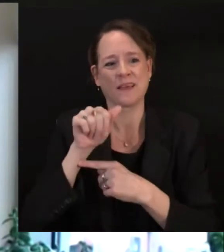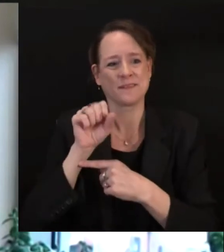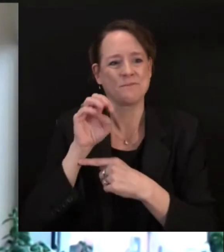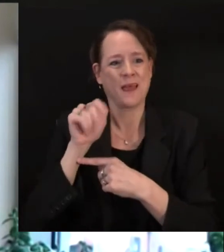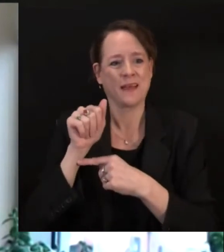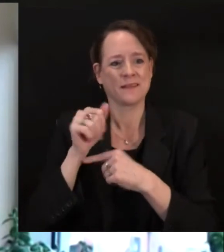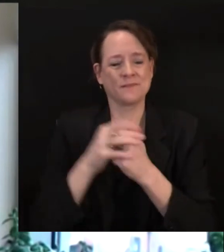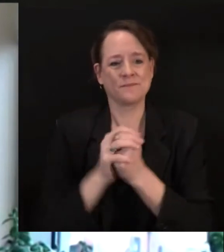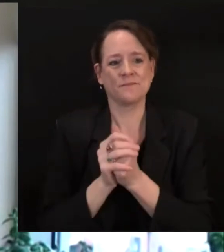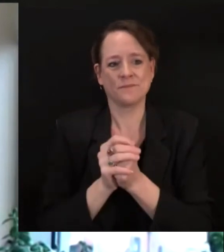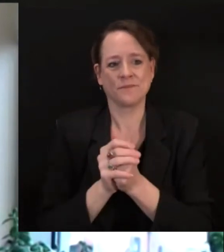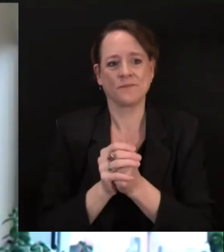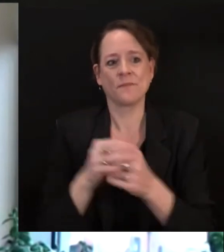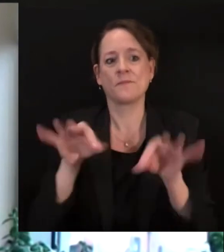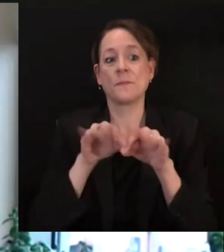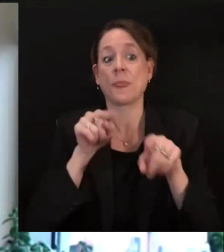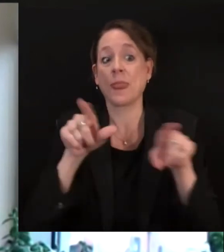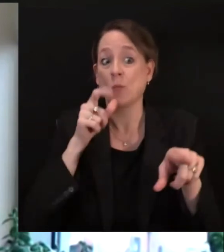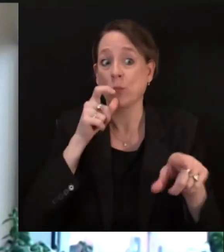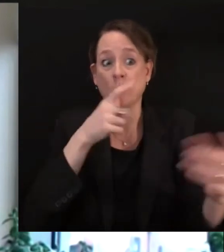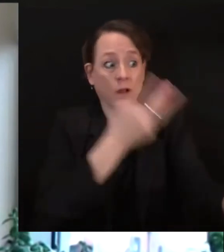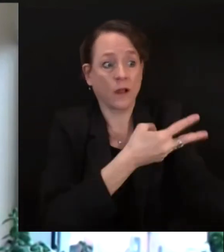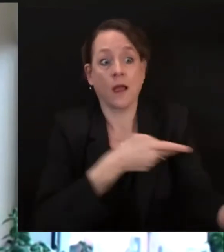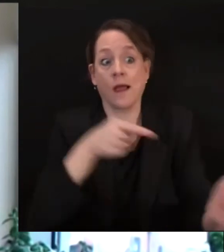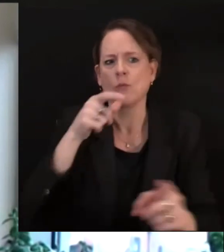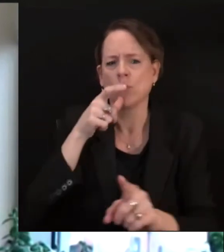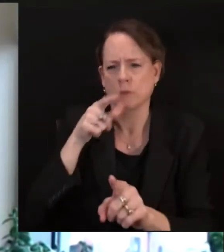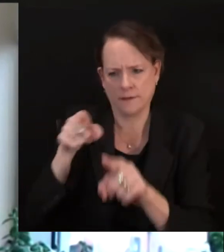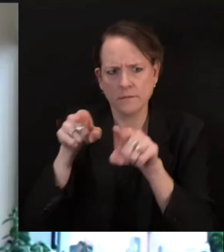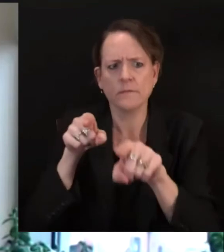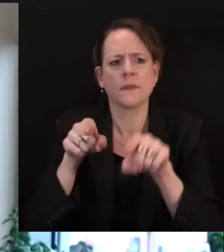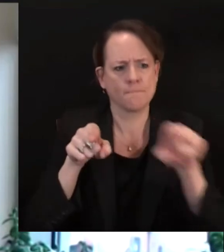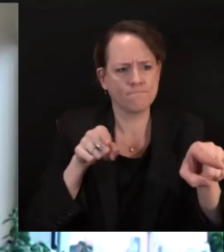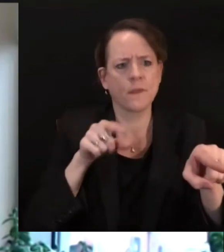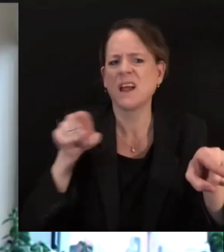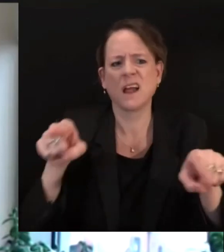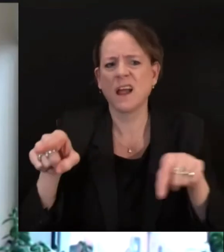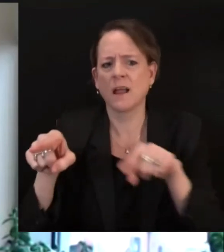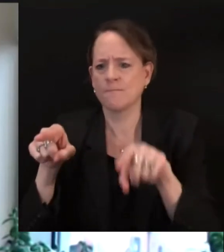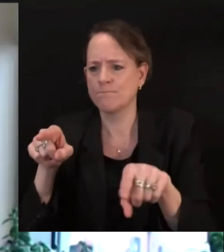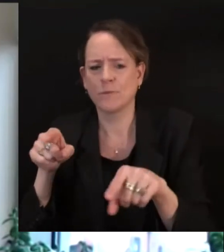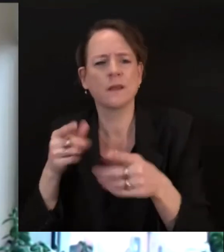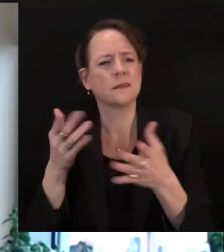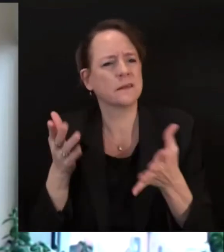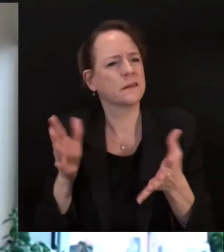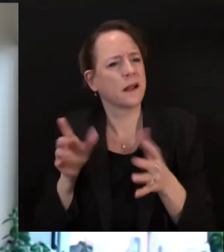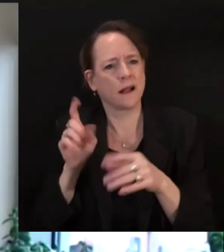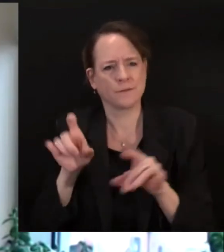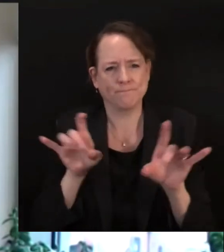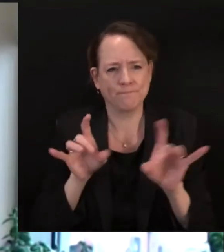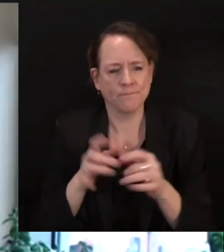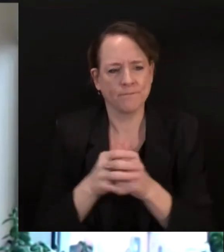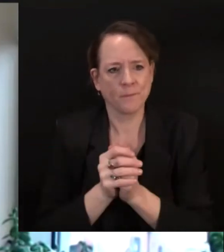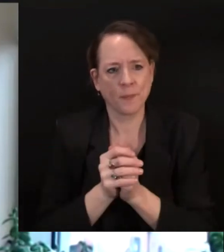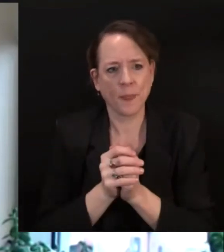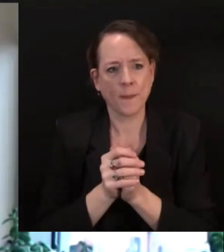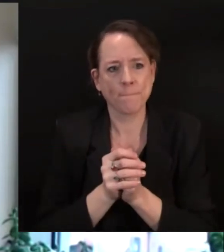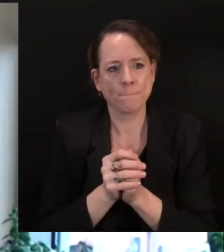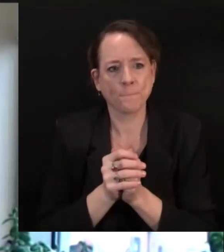prevent mild disease from turning into severe disease, and also that it needs to be used promptly after diagnosis to